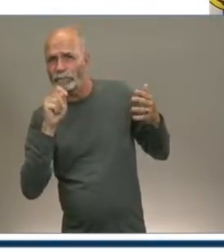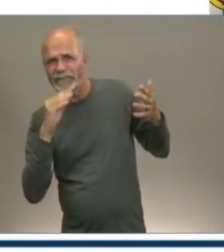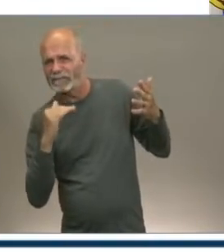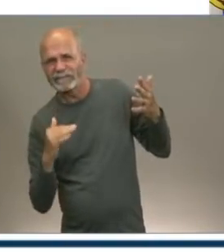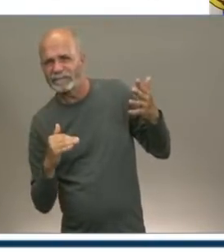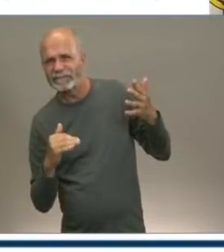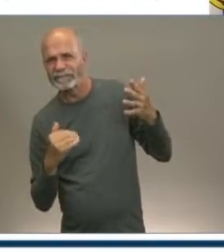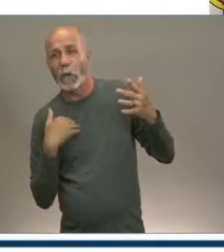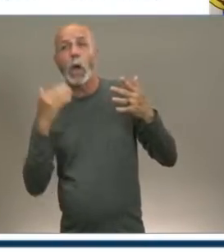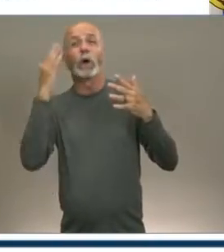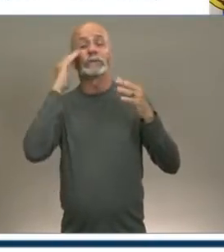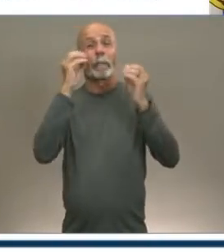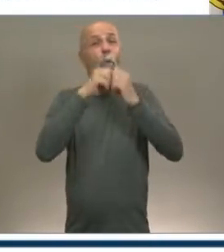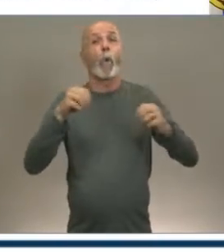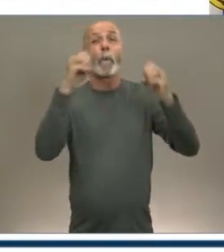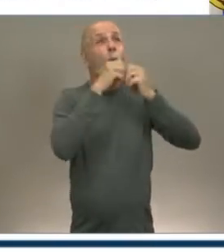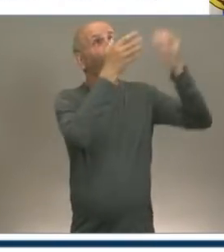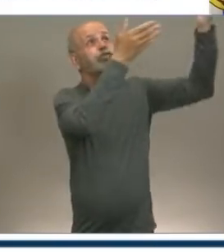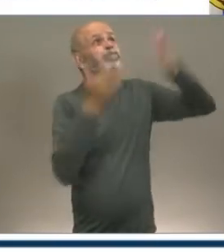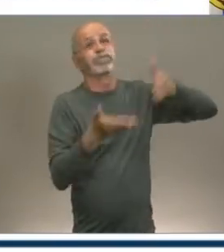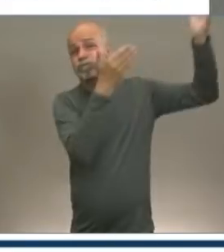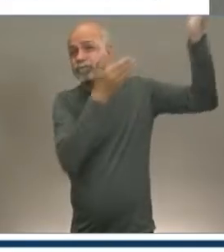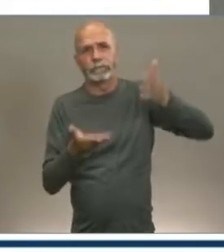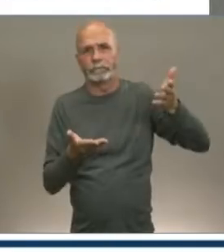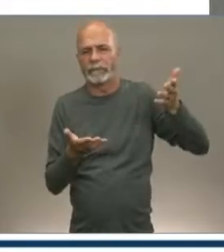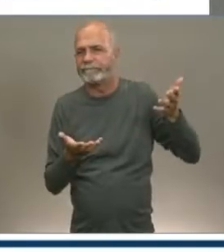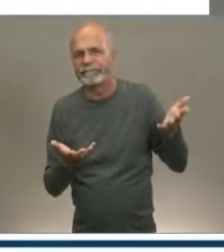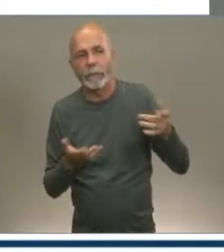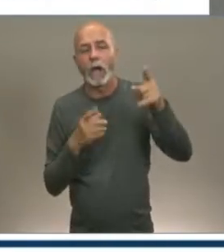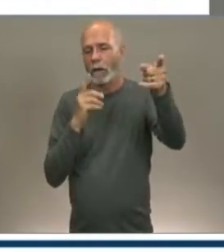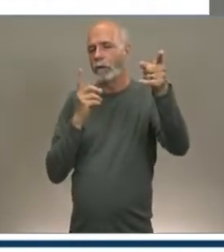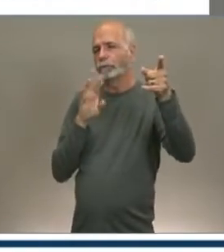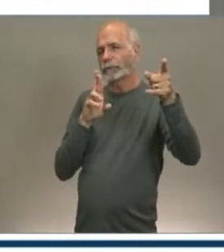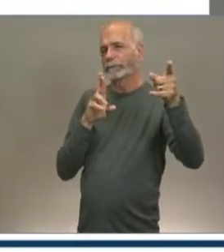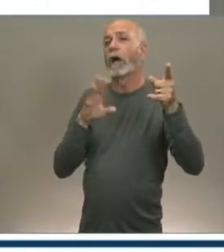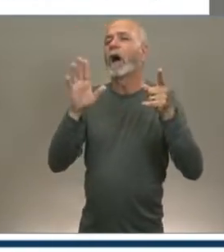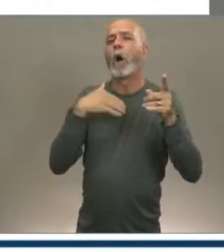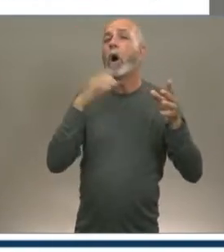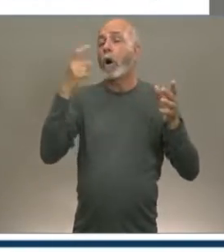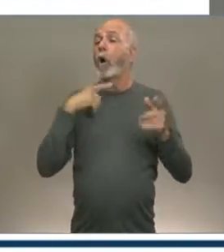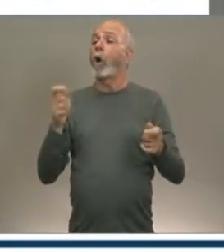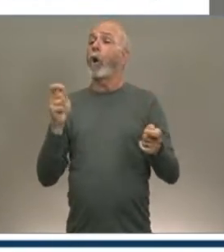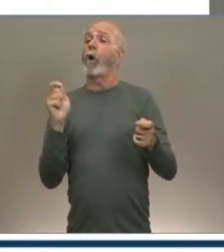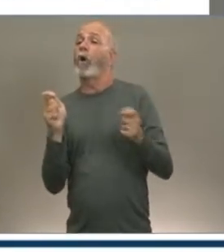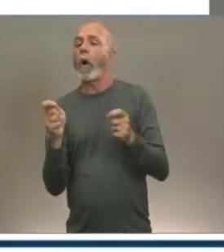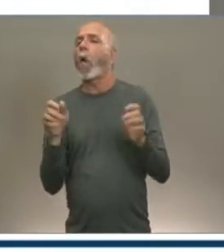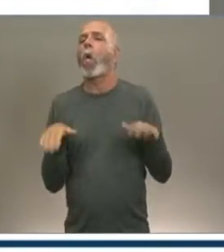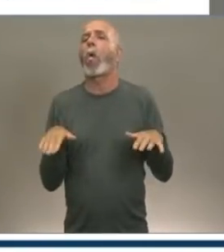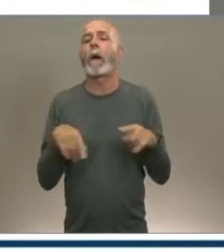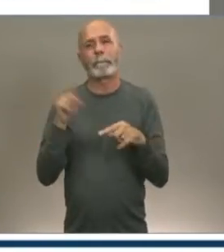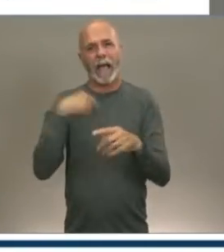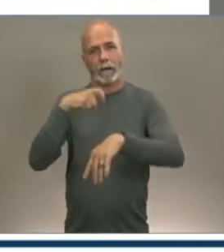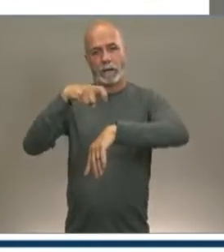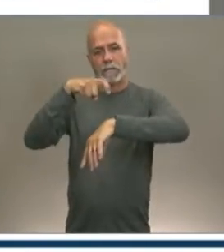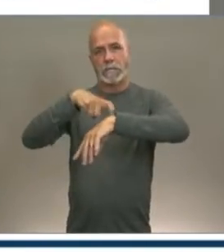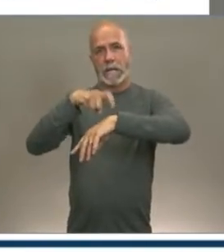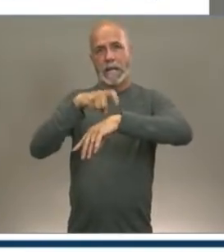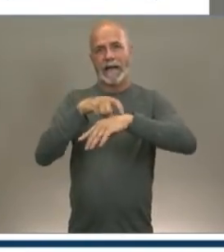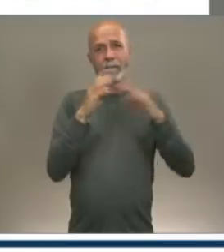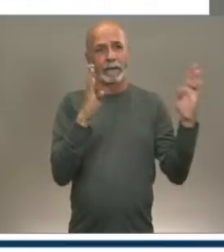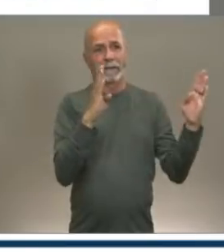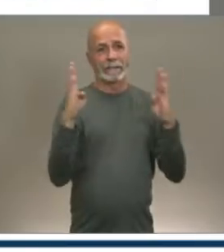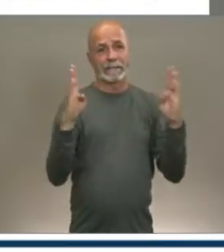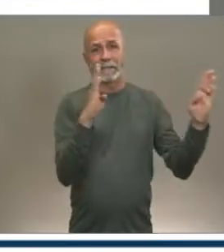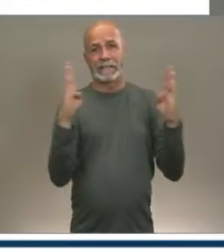going to get? Yeah, it's not shifting the goal. It's just simply that our timelines, given the certainty of